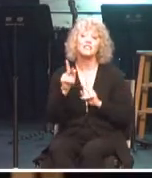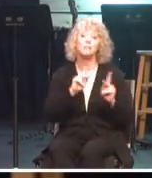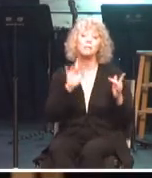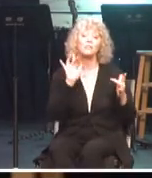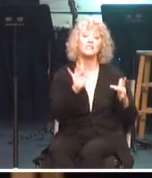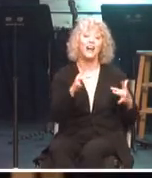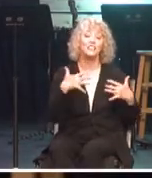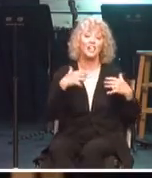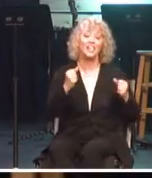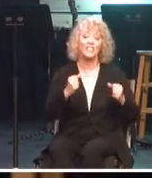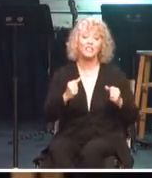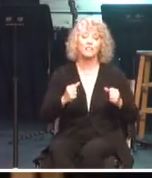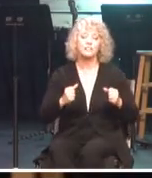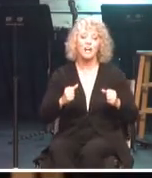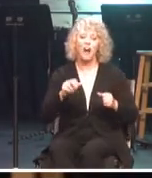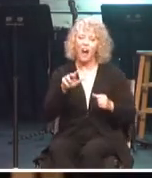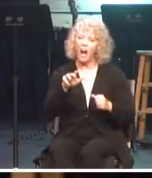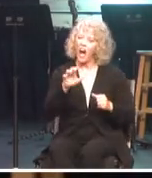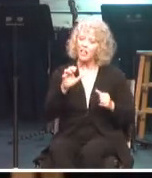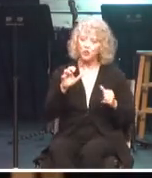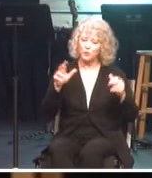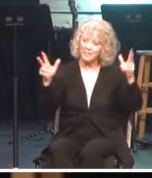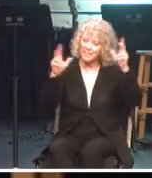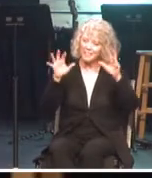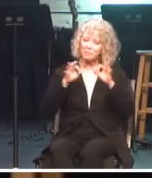Hundreds of demons have been cast out.